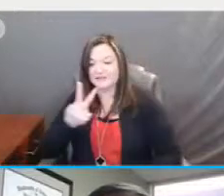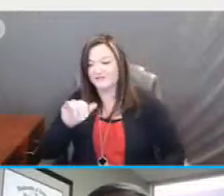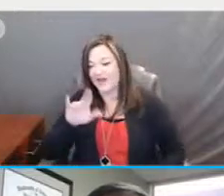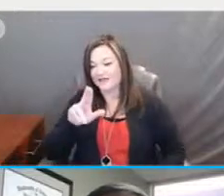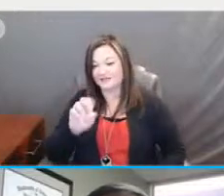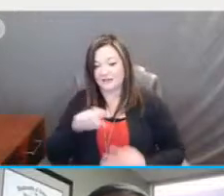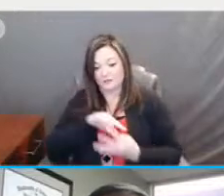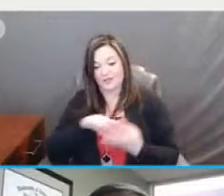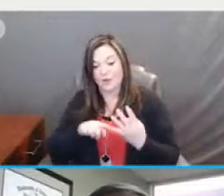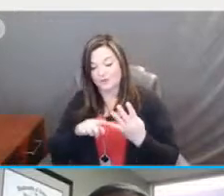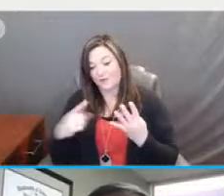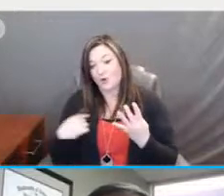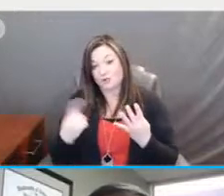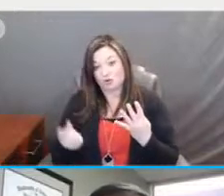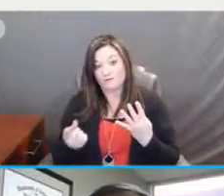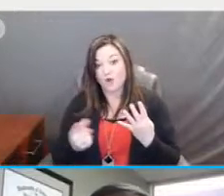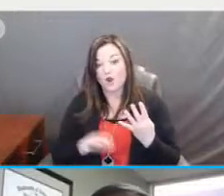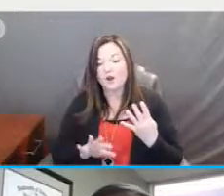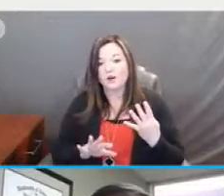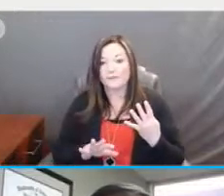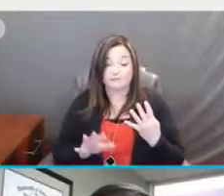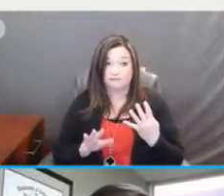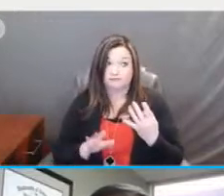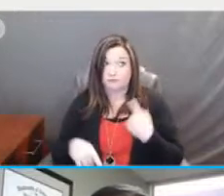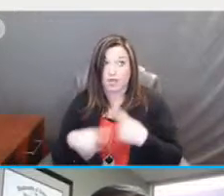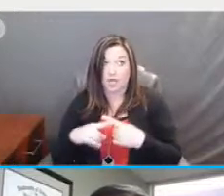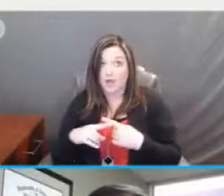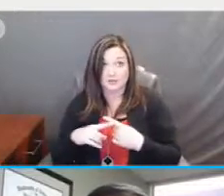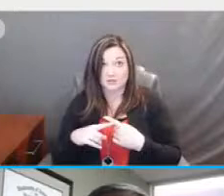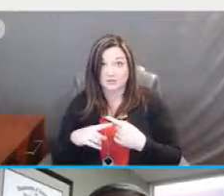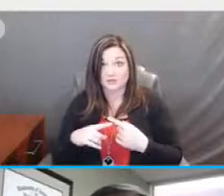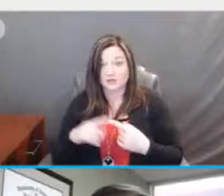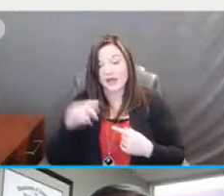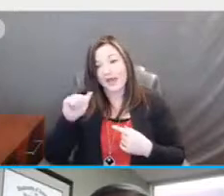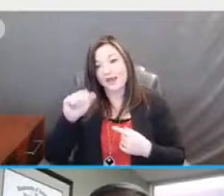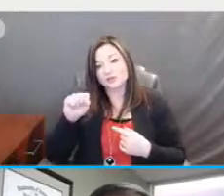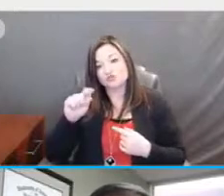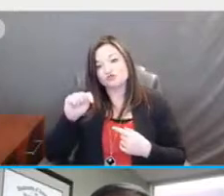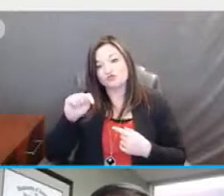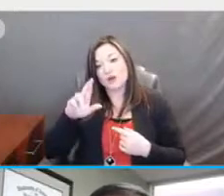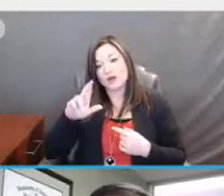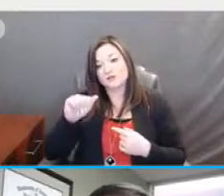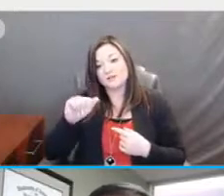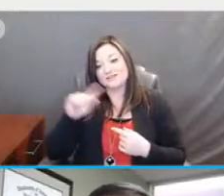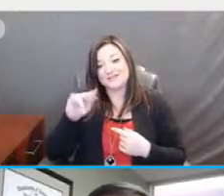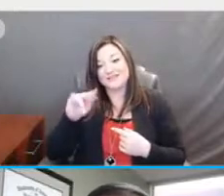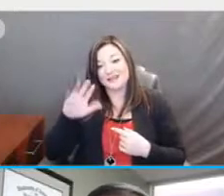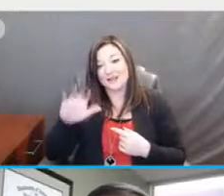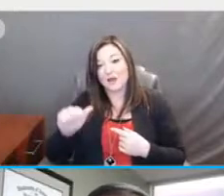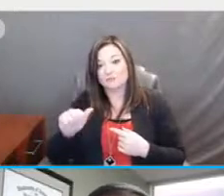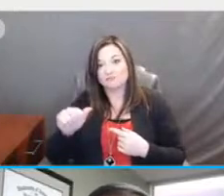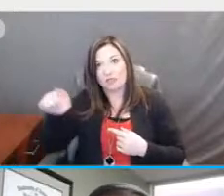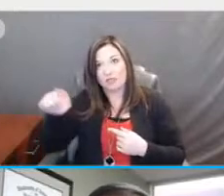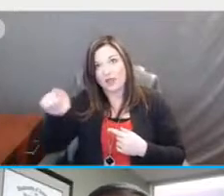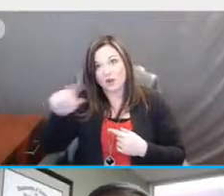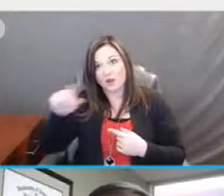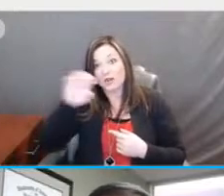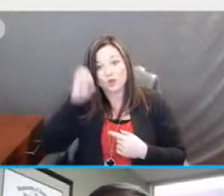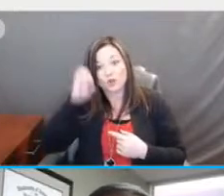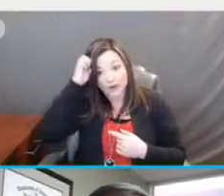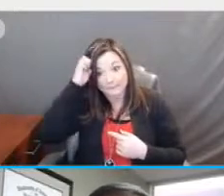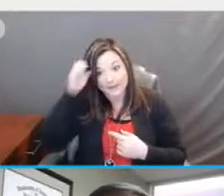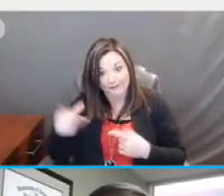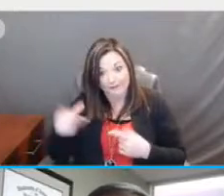about so far, and as well as the AstraZeneca one, which is available in Europe, there